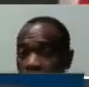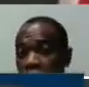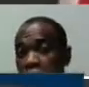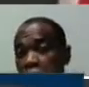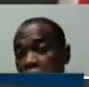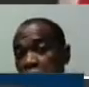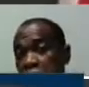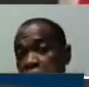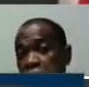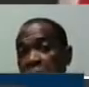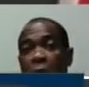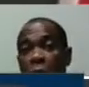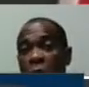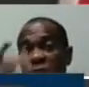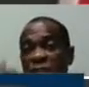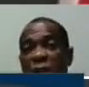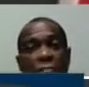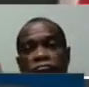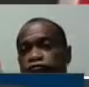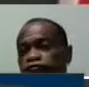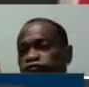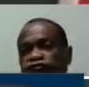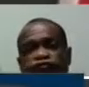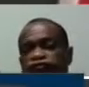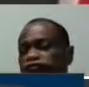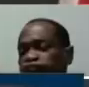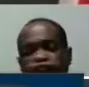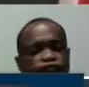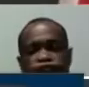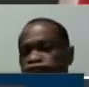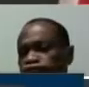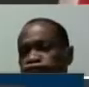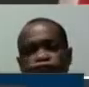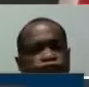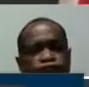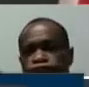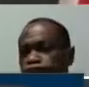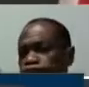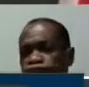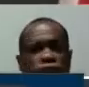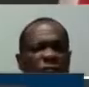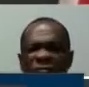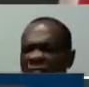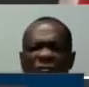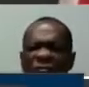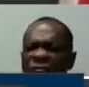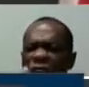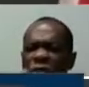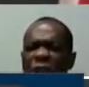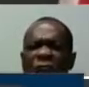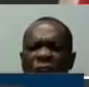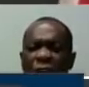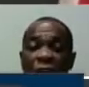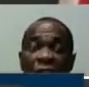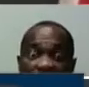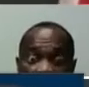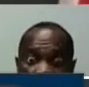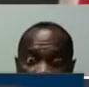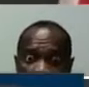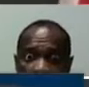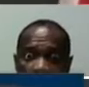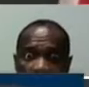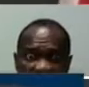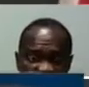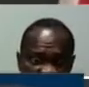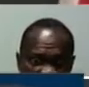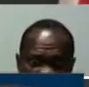we've taken the position that we're not going to do that. Because if we do that, we will create circumstances that